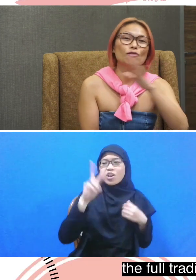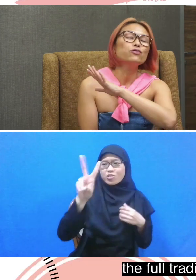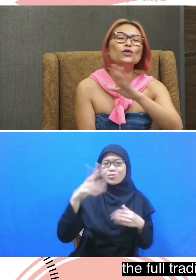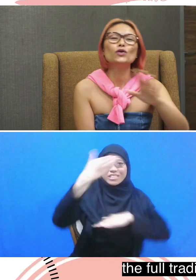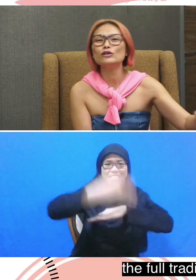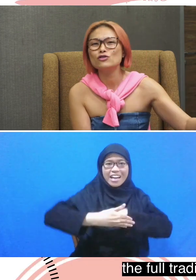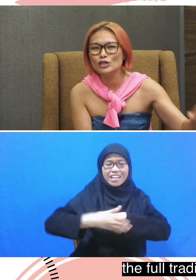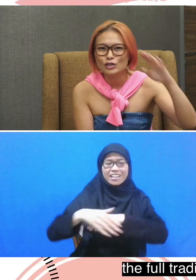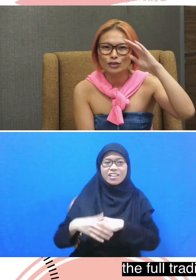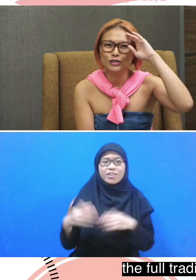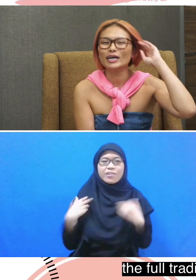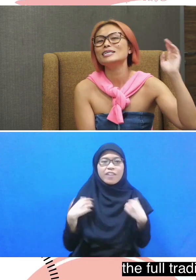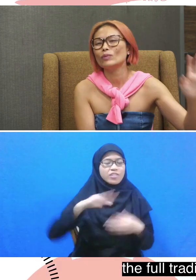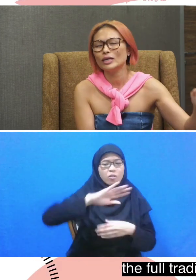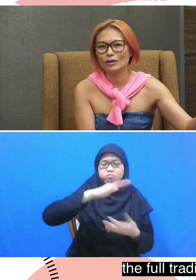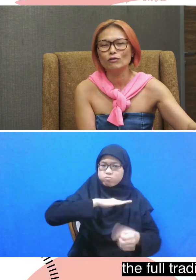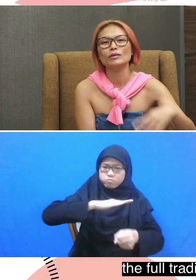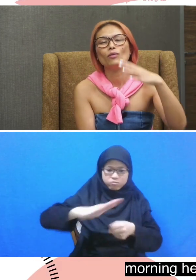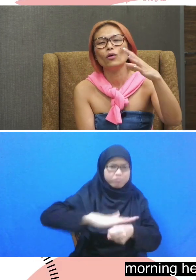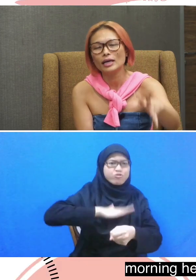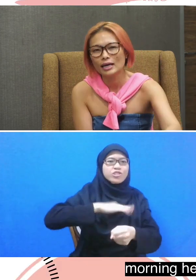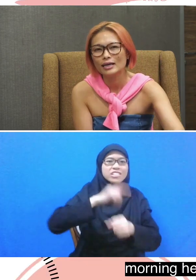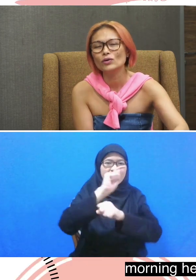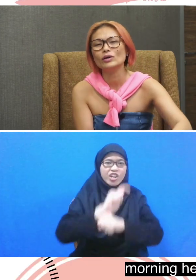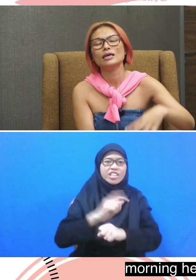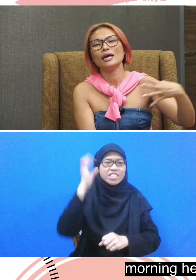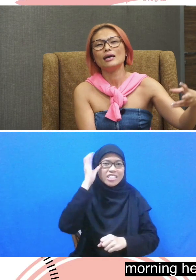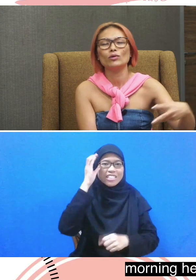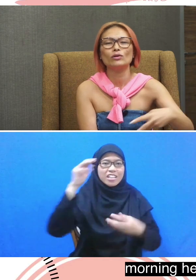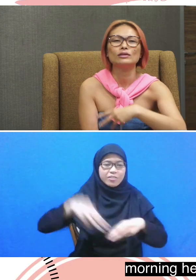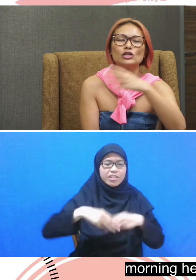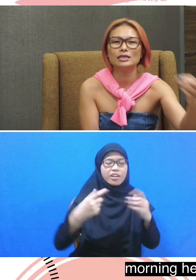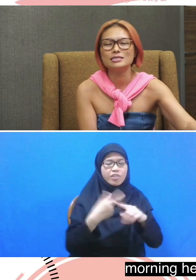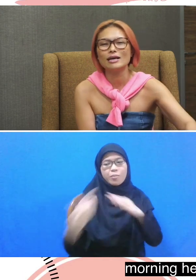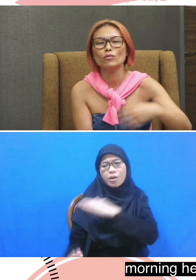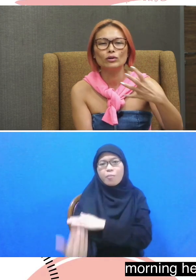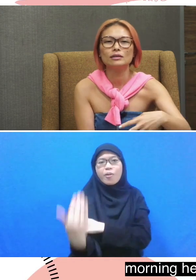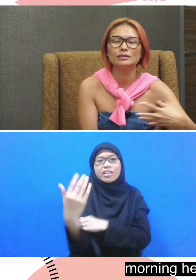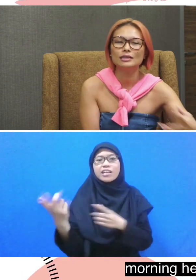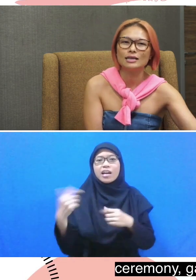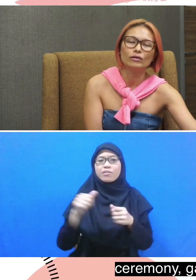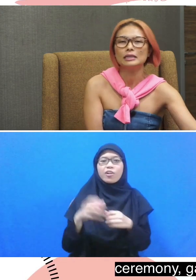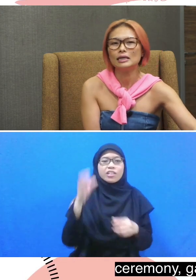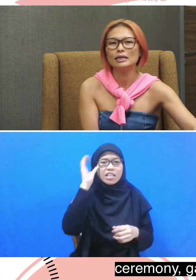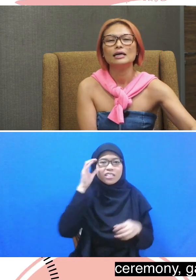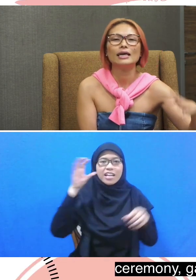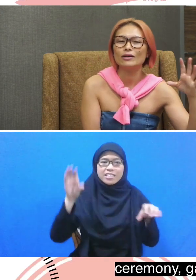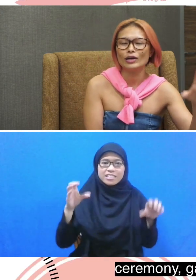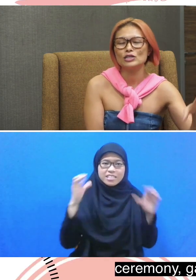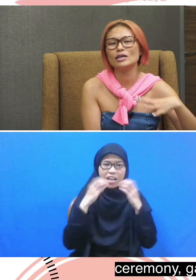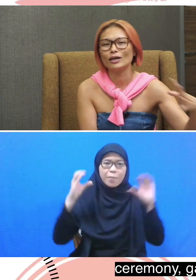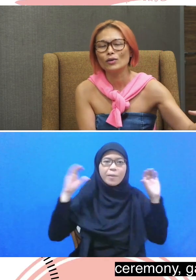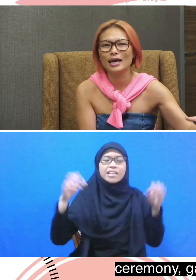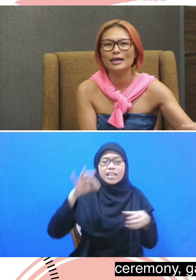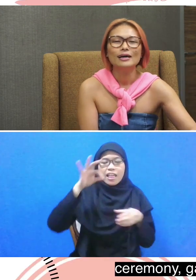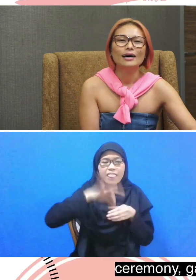had the full traditional Chinese wedding, you know, from the morning, you know, he came with all the Chinese ceremonial, tea ceremony, gate